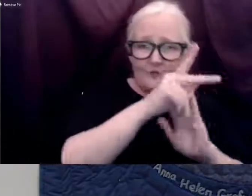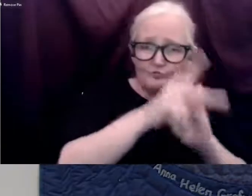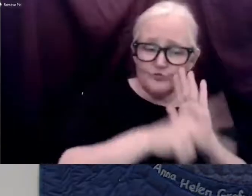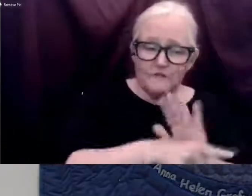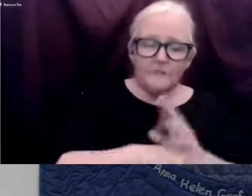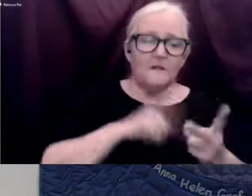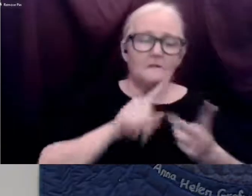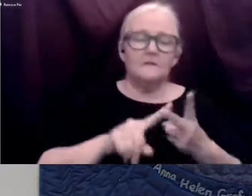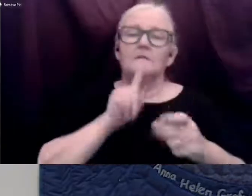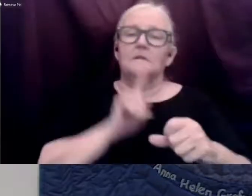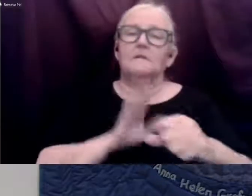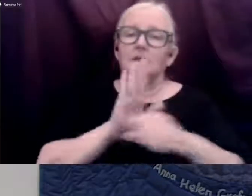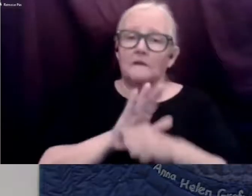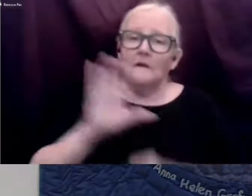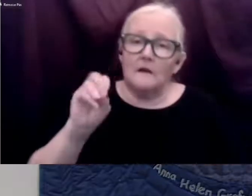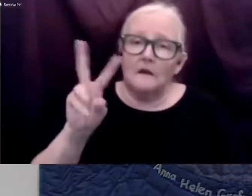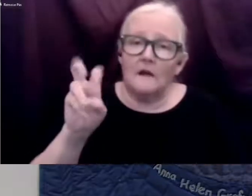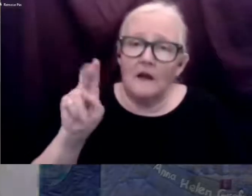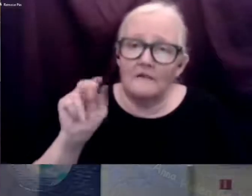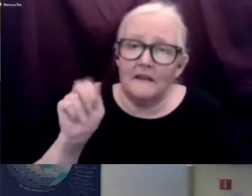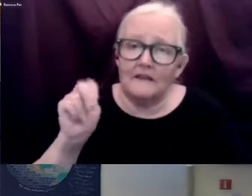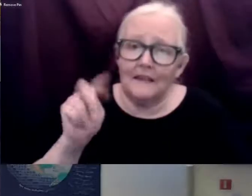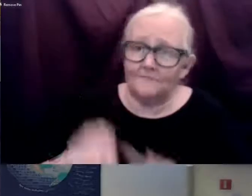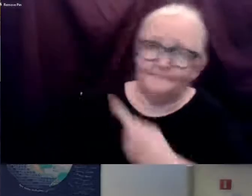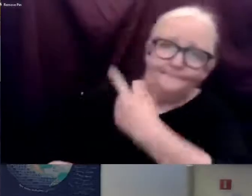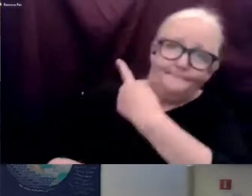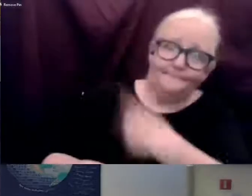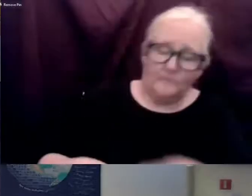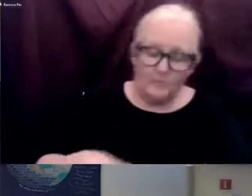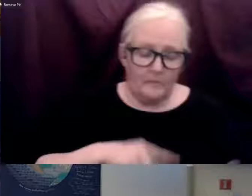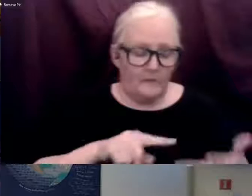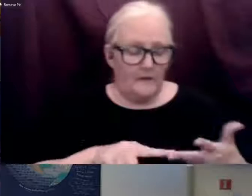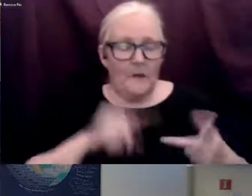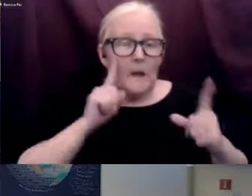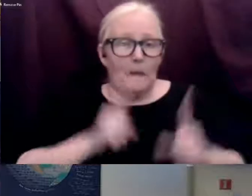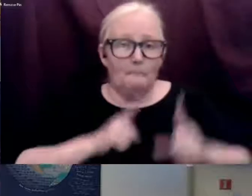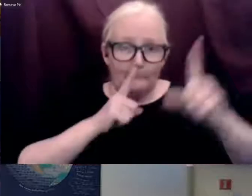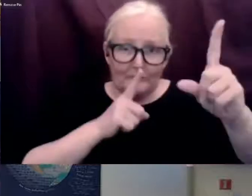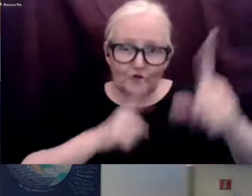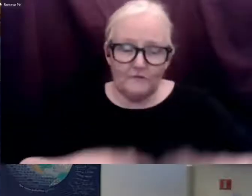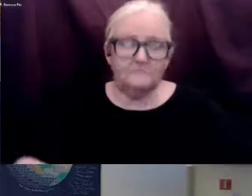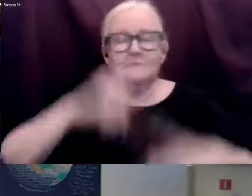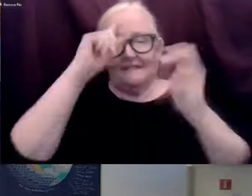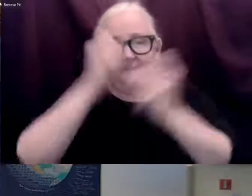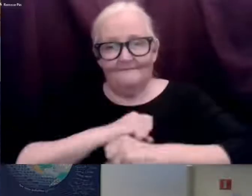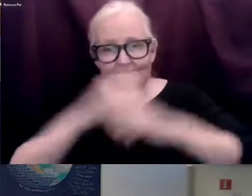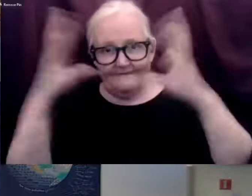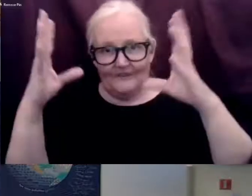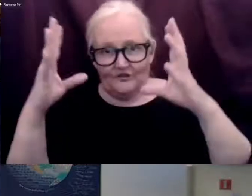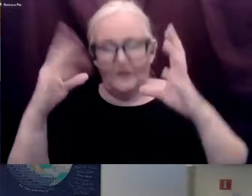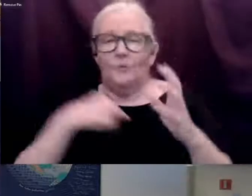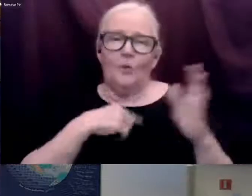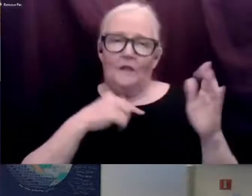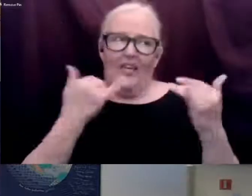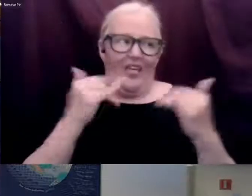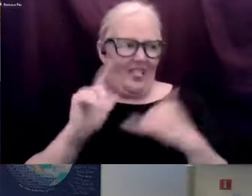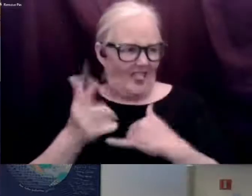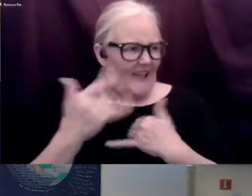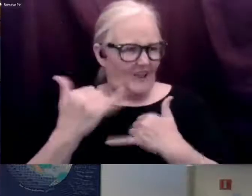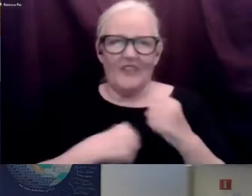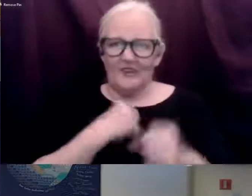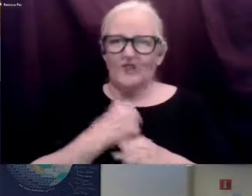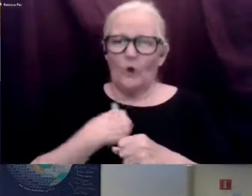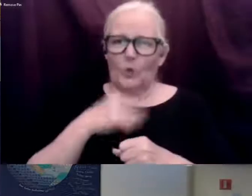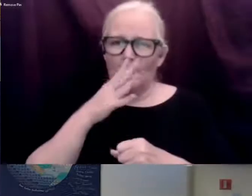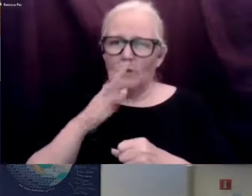the wall, the mission and vision statements we will revisit later this church year, the statements of welcome on our website and